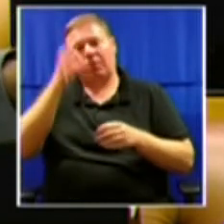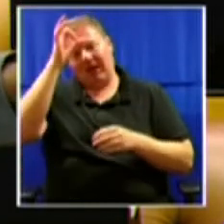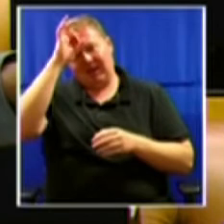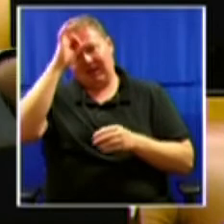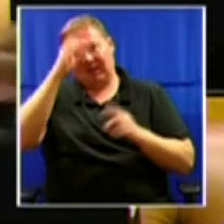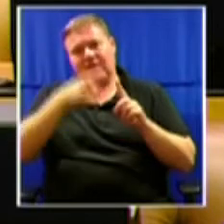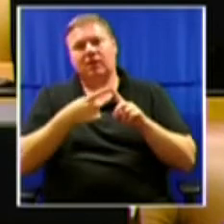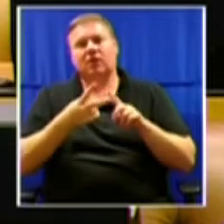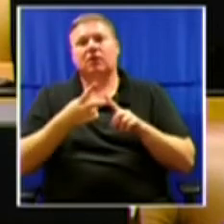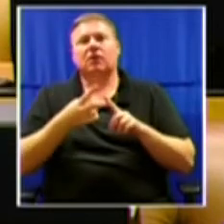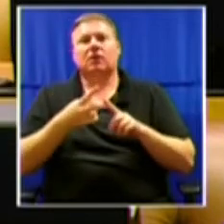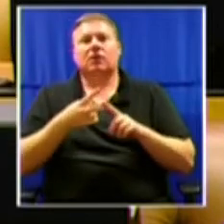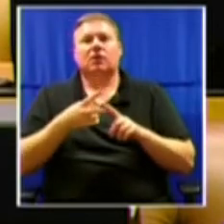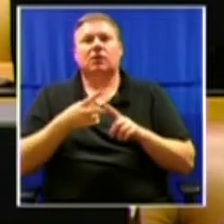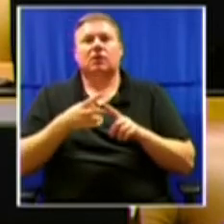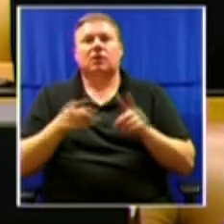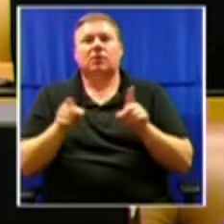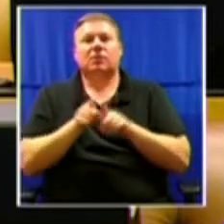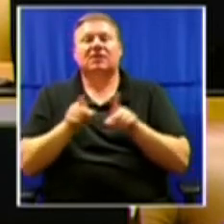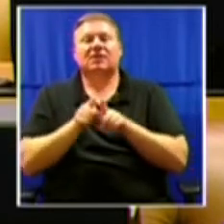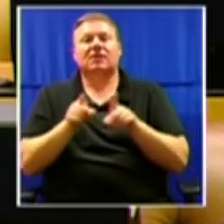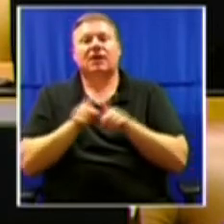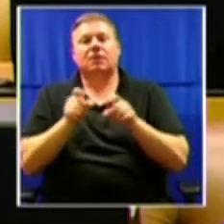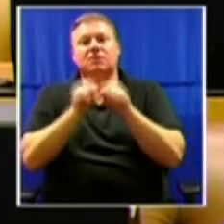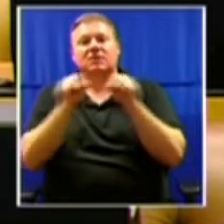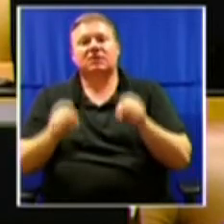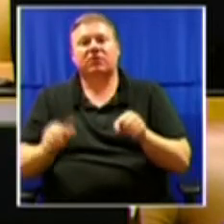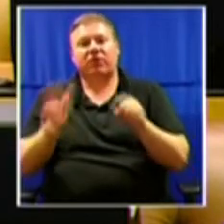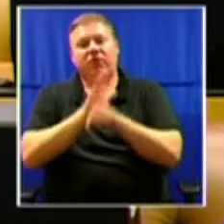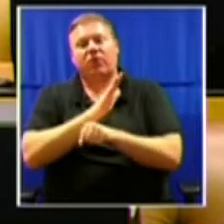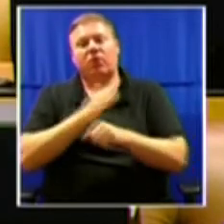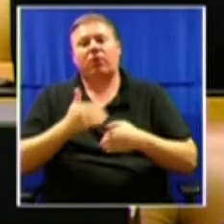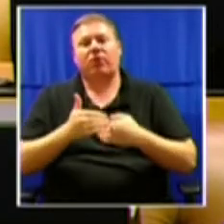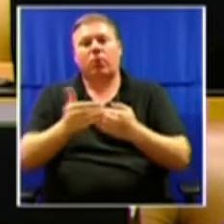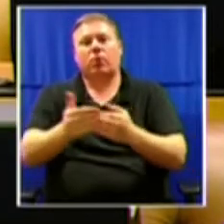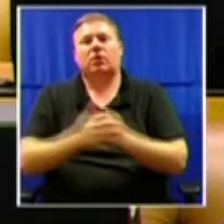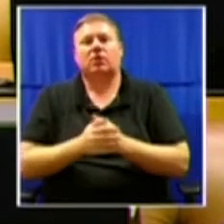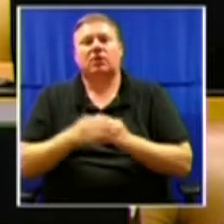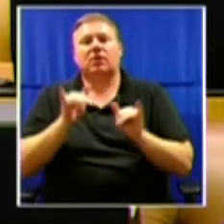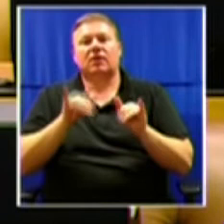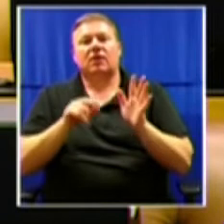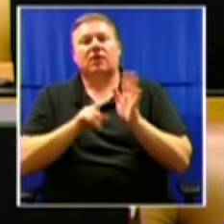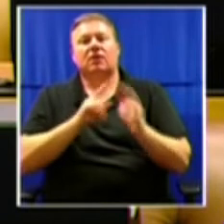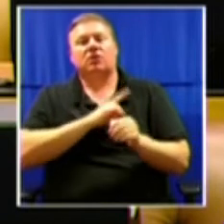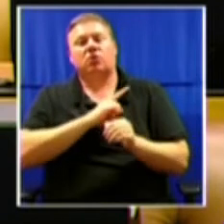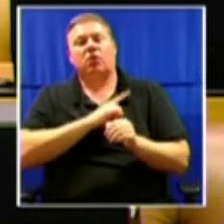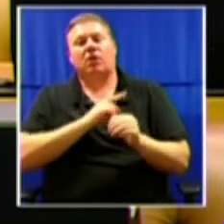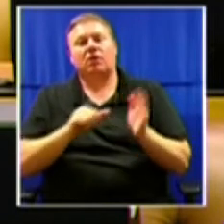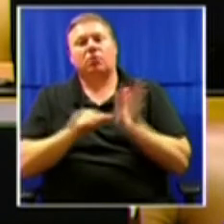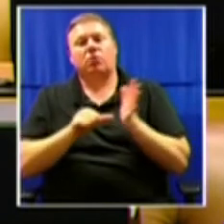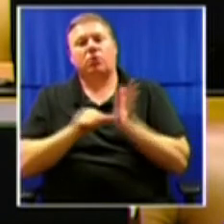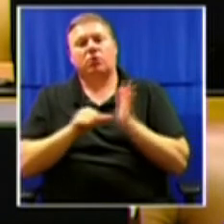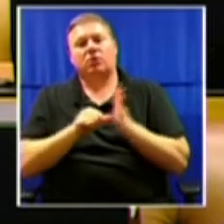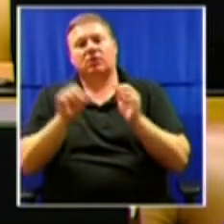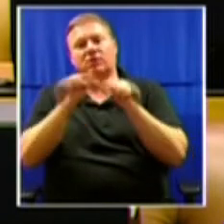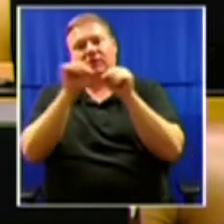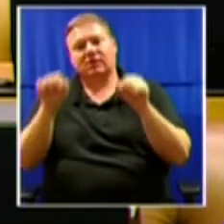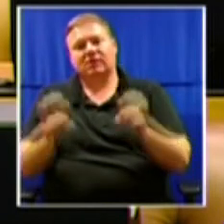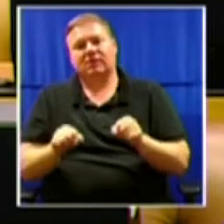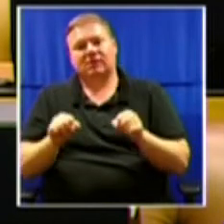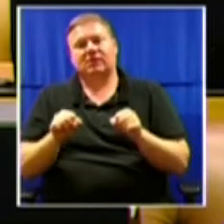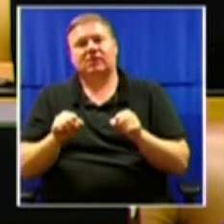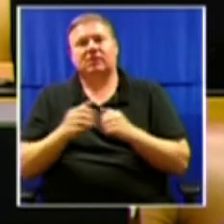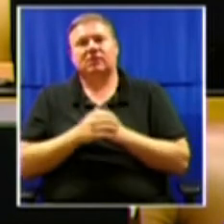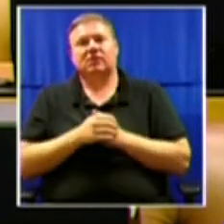they do get lost in the whole system going forward. That's why it is important what the system, that the criminal